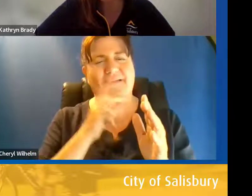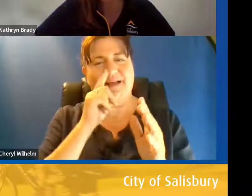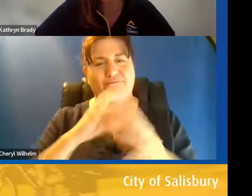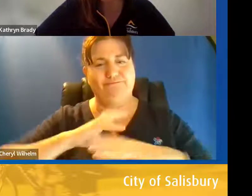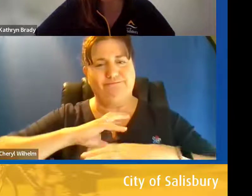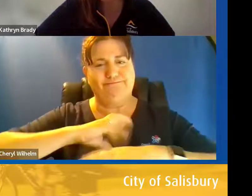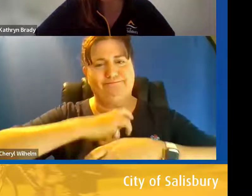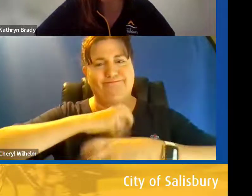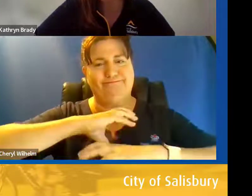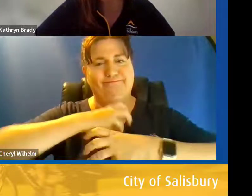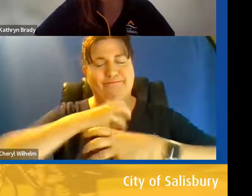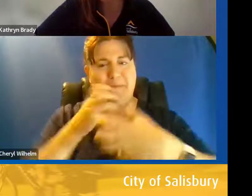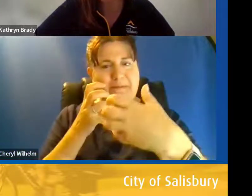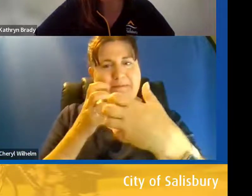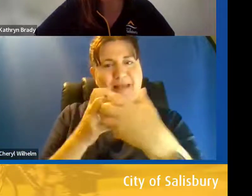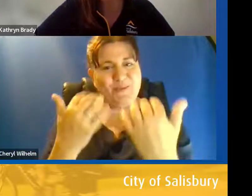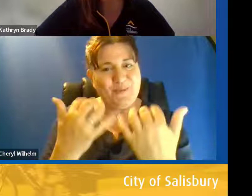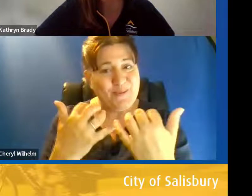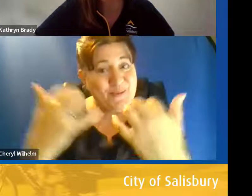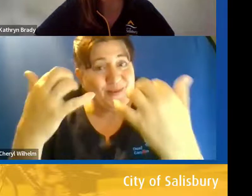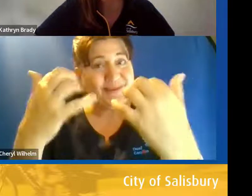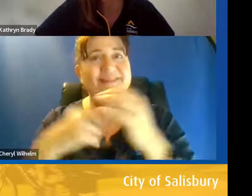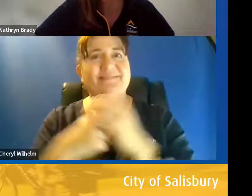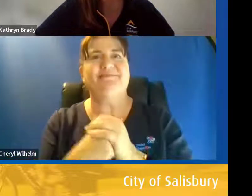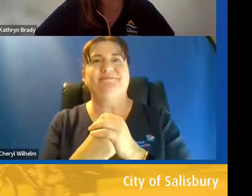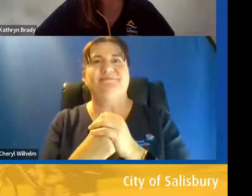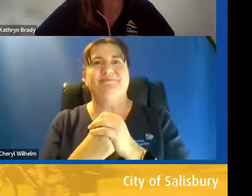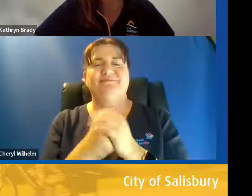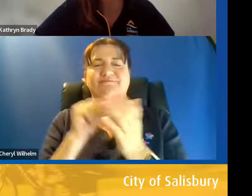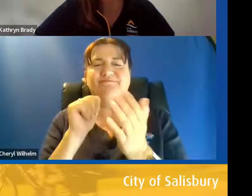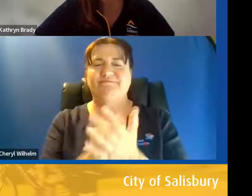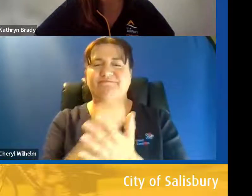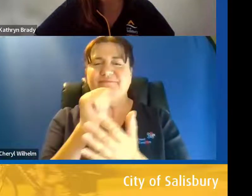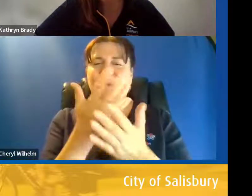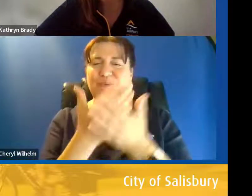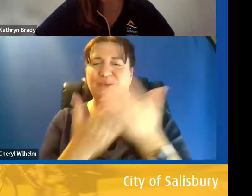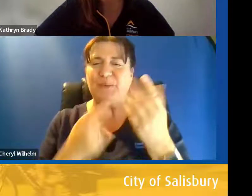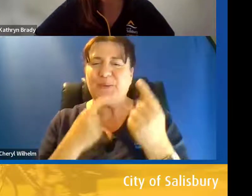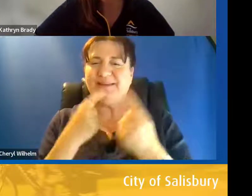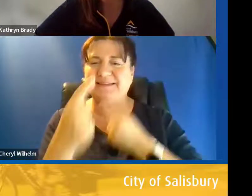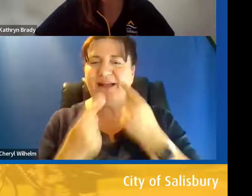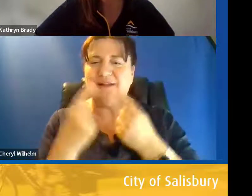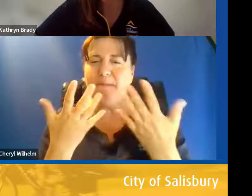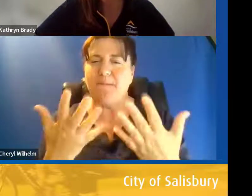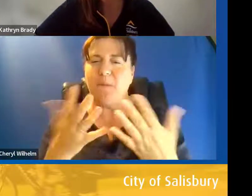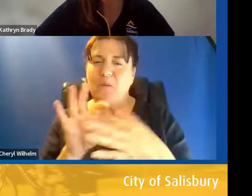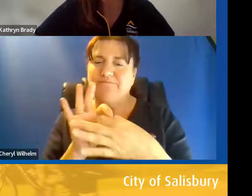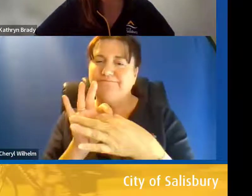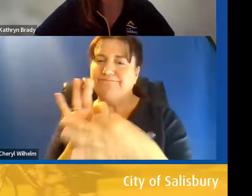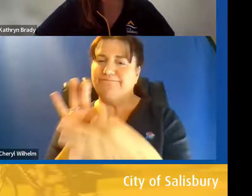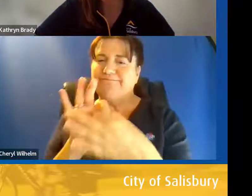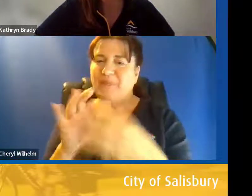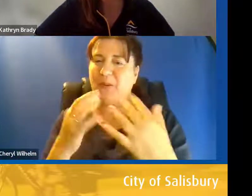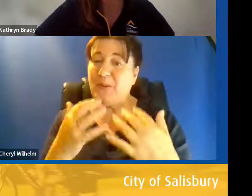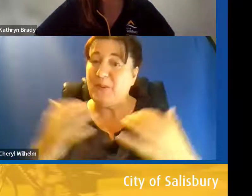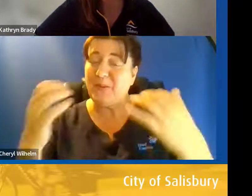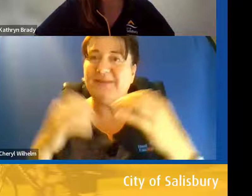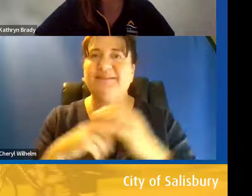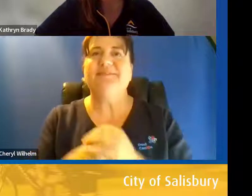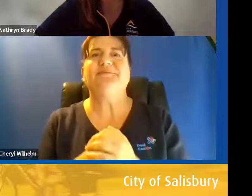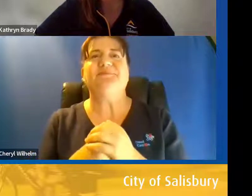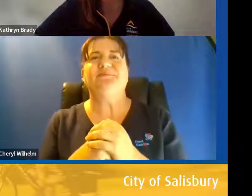different than having an interpreter, because the deaf person is so used to being able to adjust their